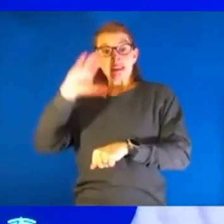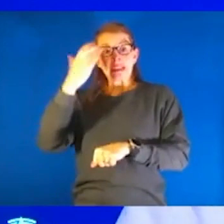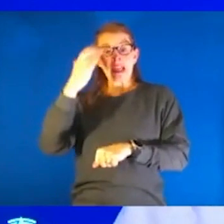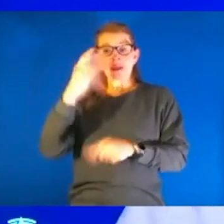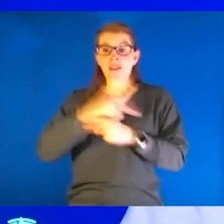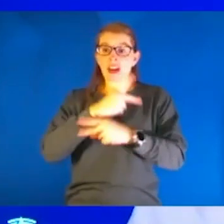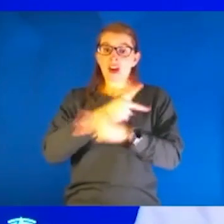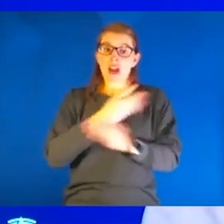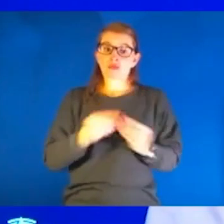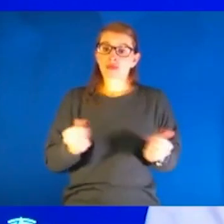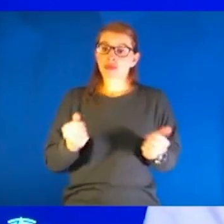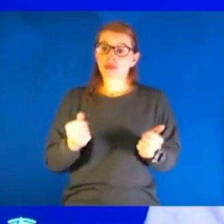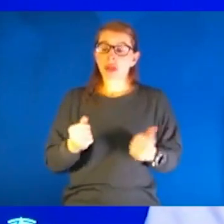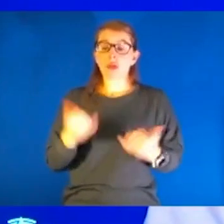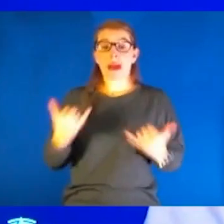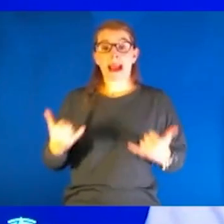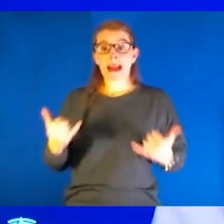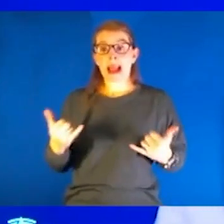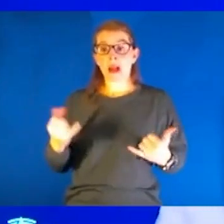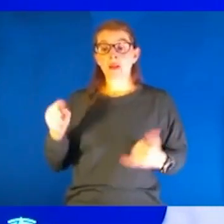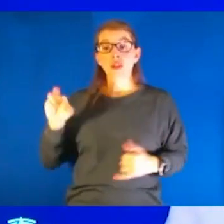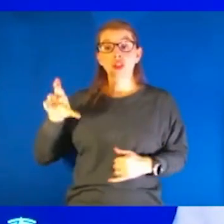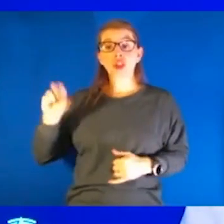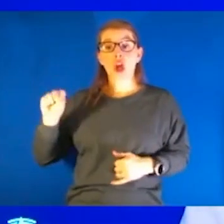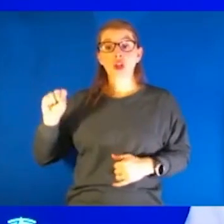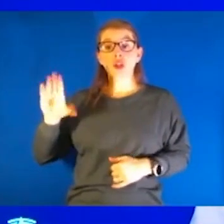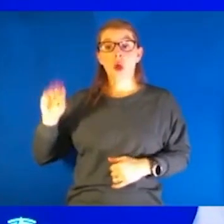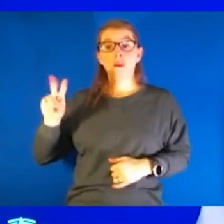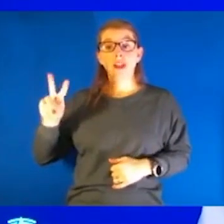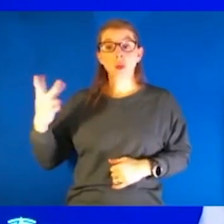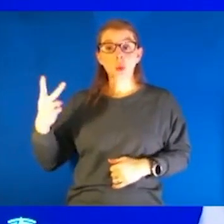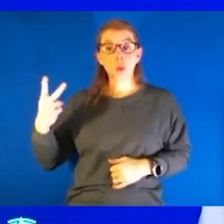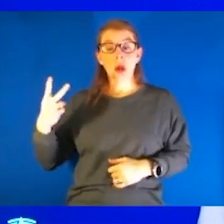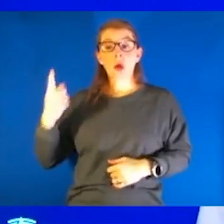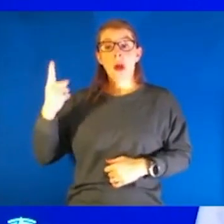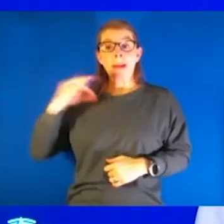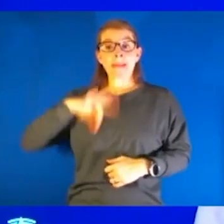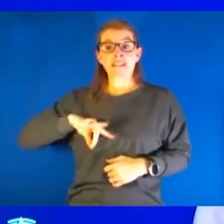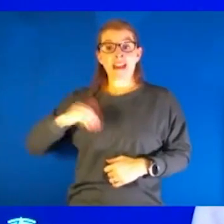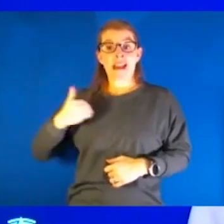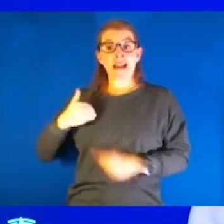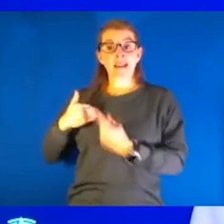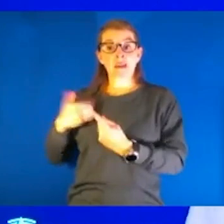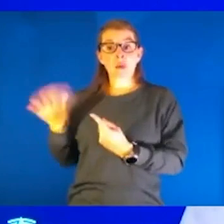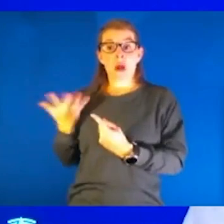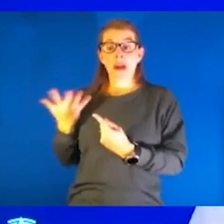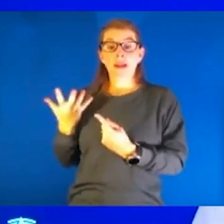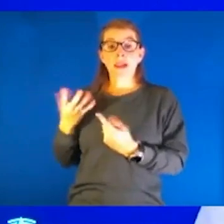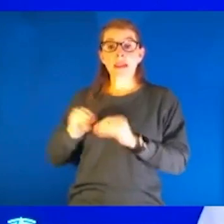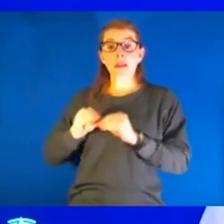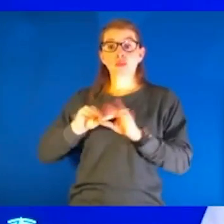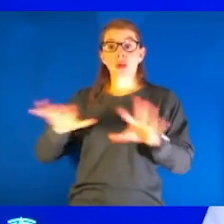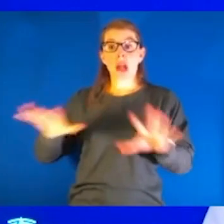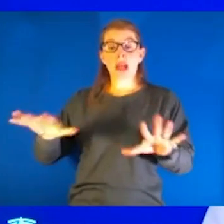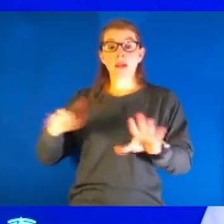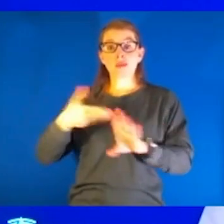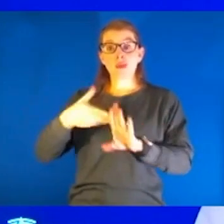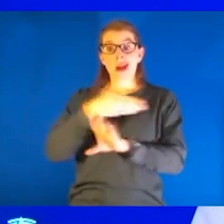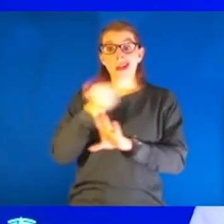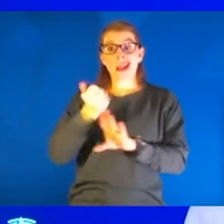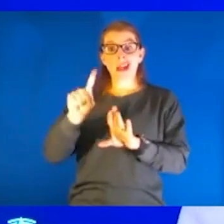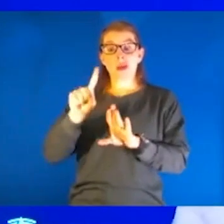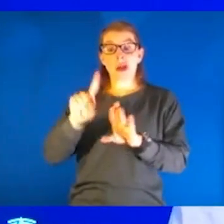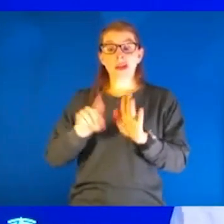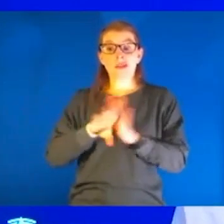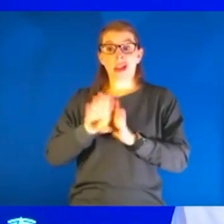now. SARS-CoV-2, one of those benefits that it has is that it is able to spread prior to anybody getting any symptoms at all.